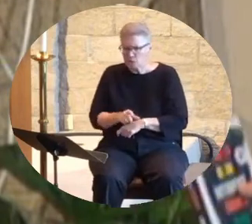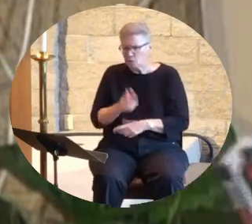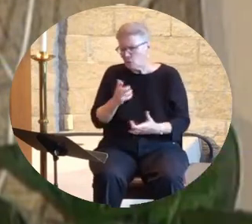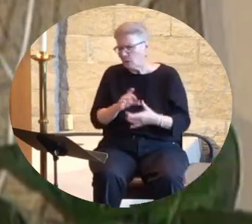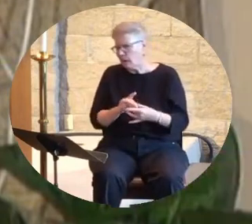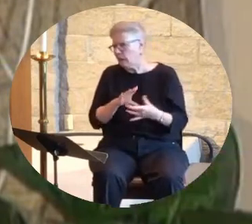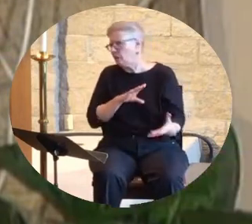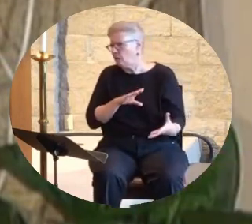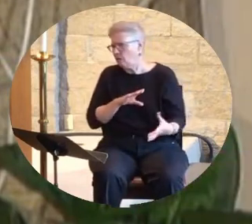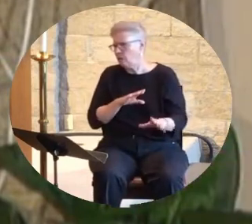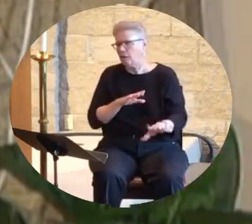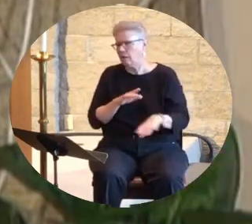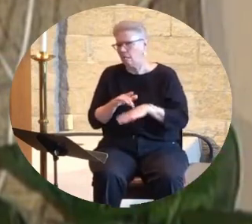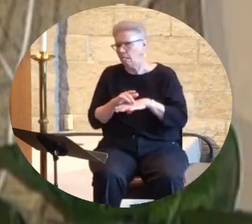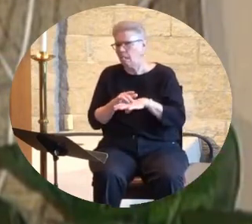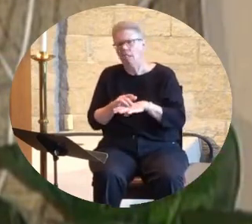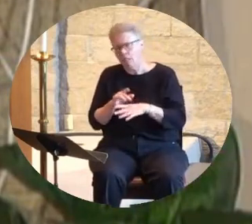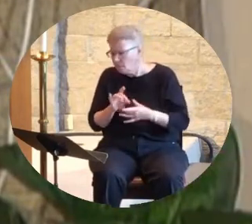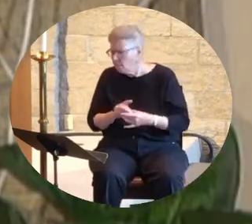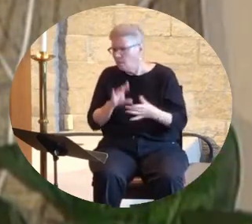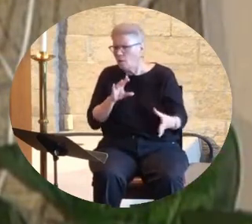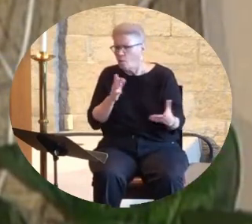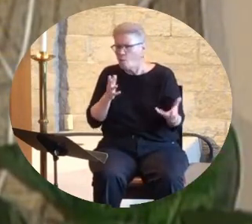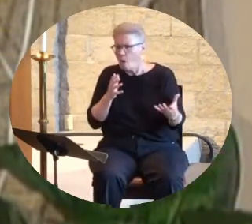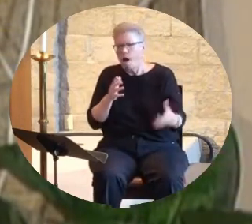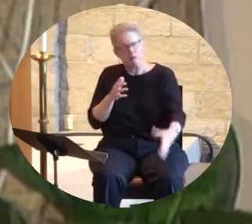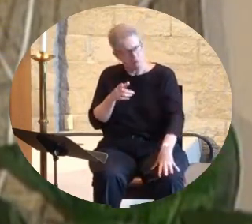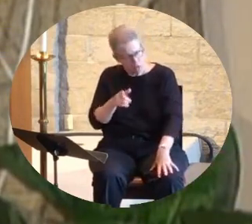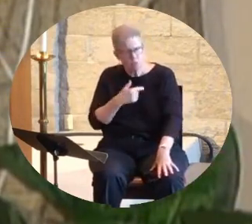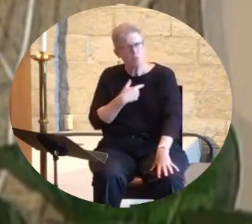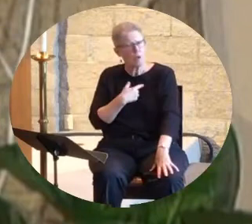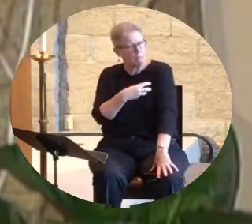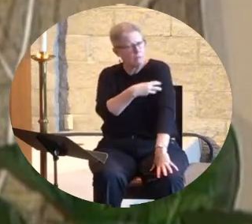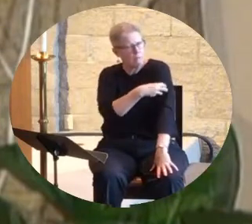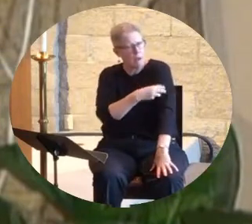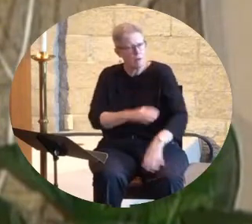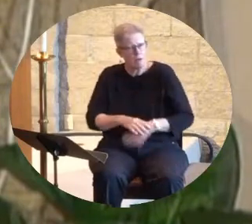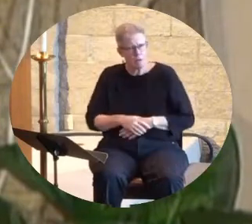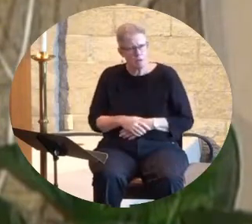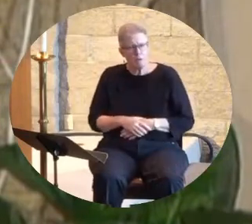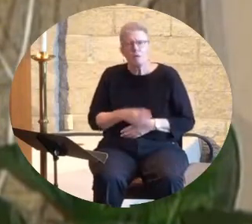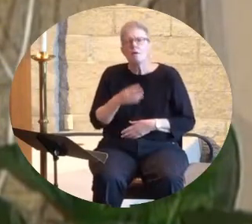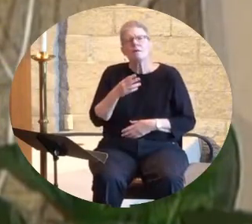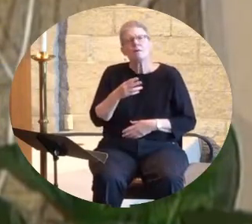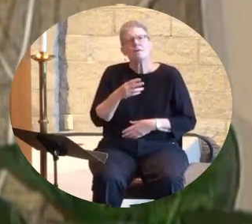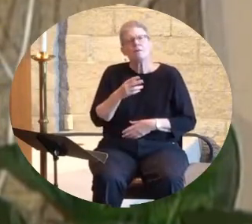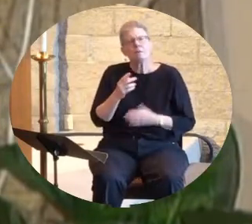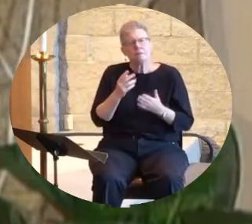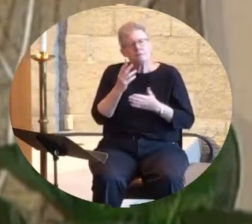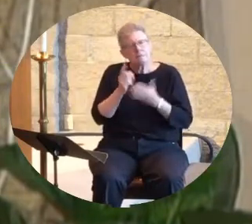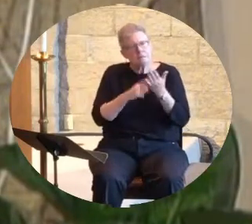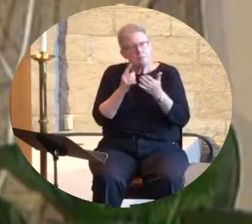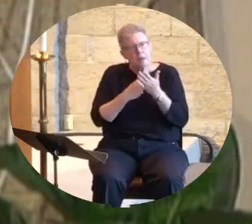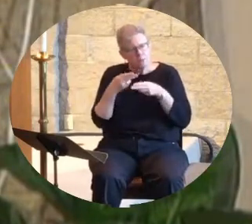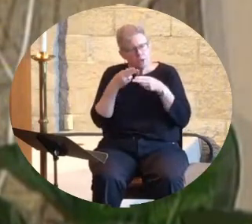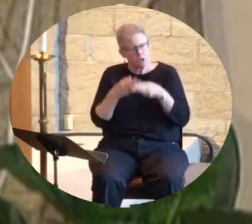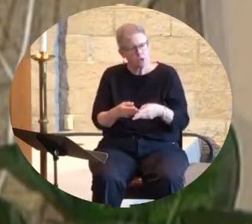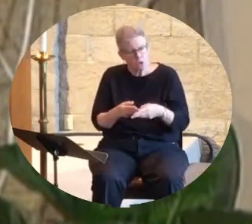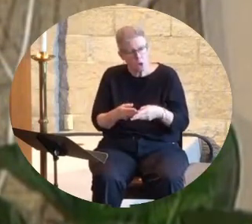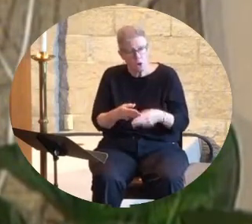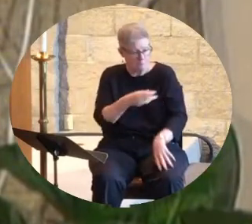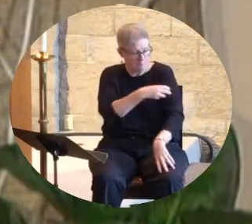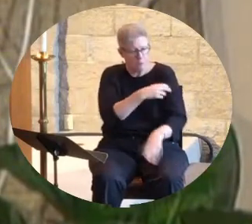And often, this power has been referred to as self-mastery. You know, I am the master of my